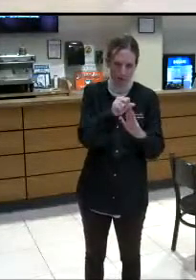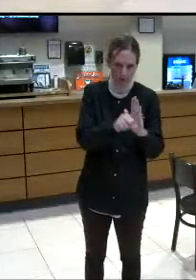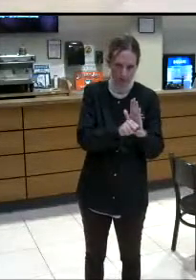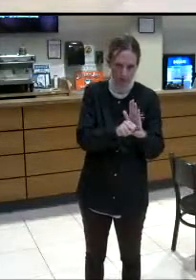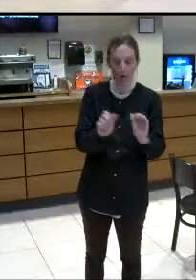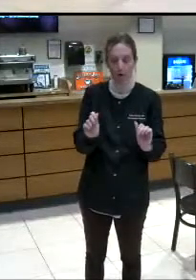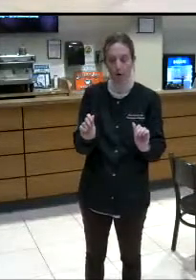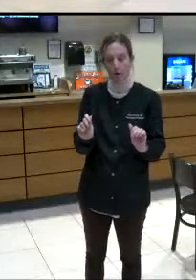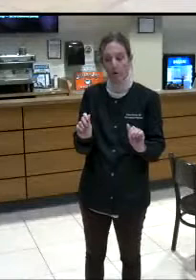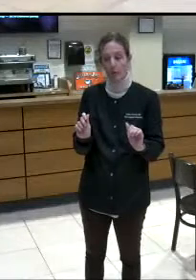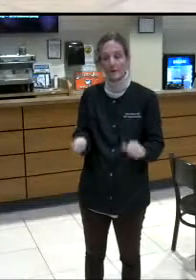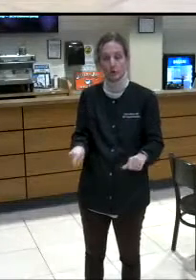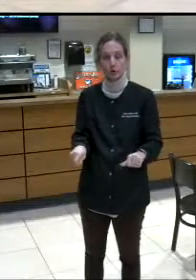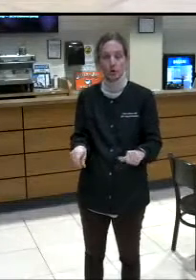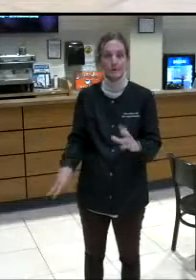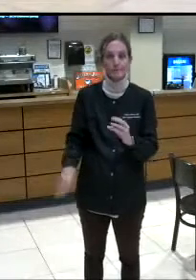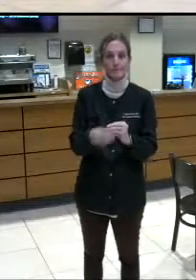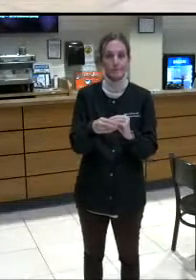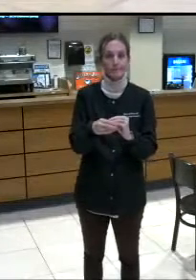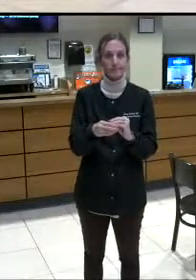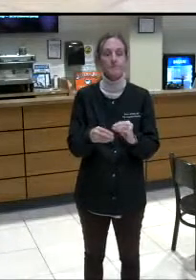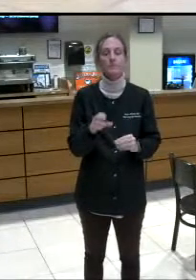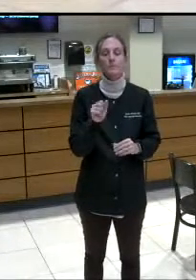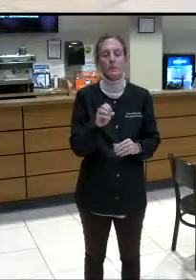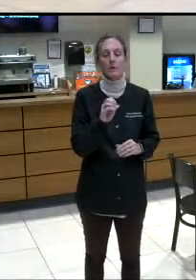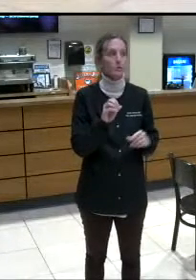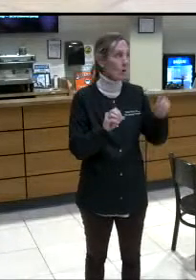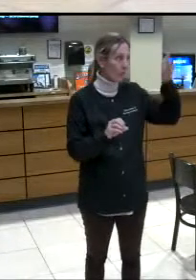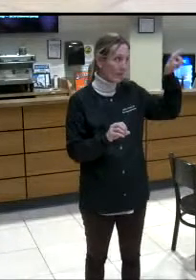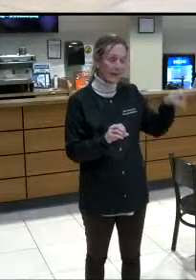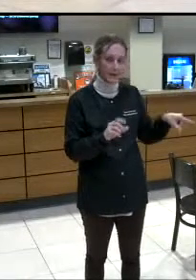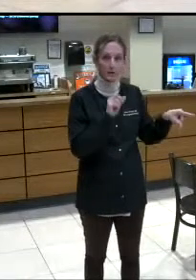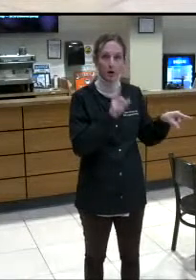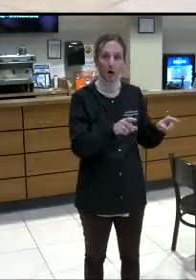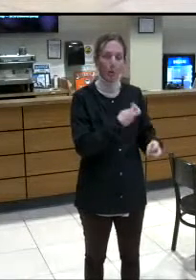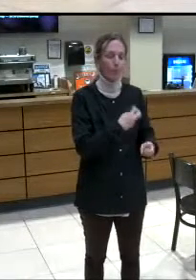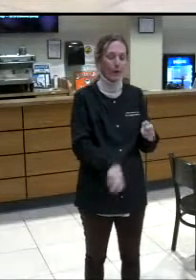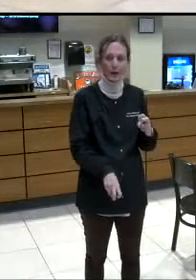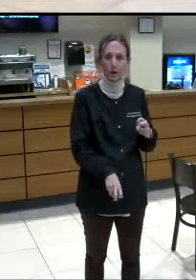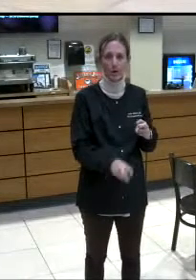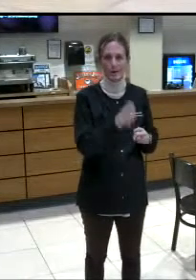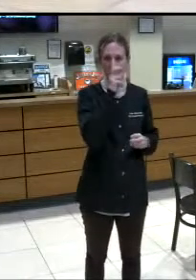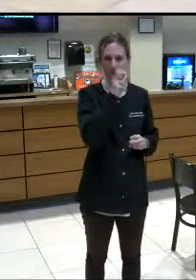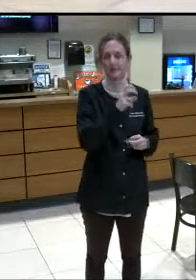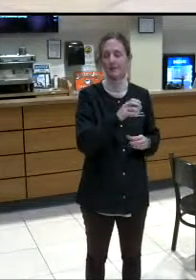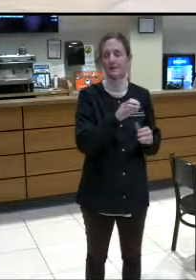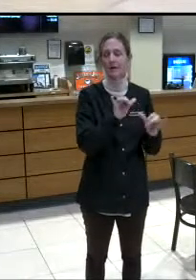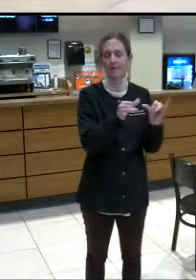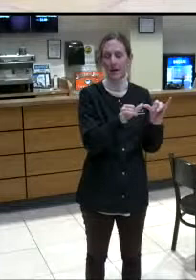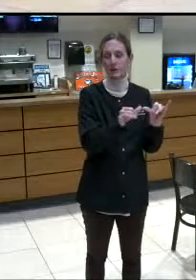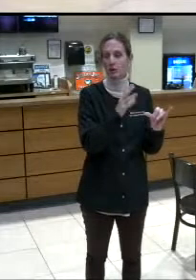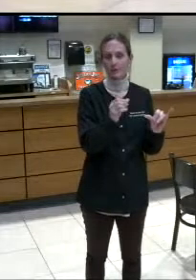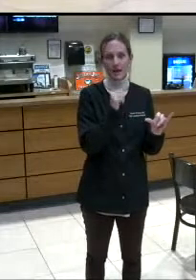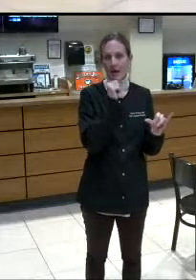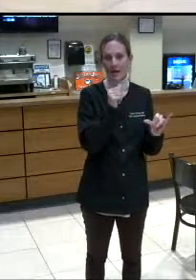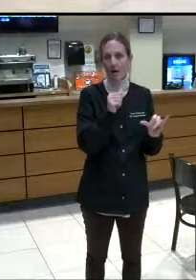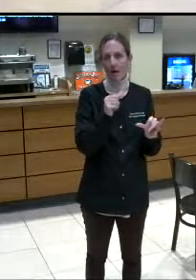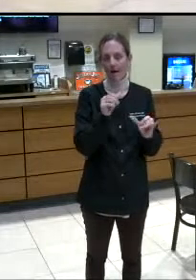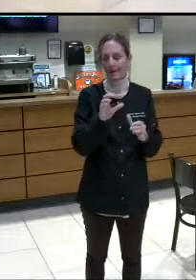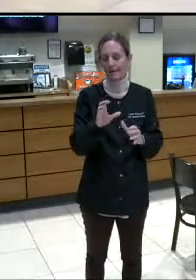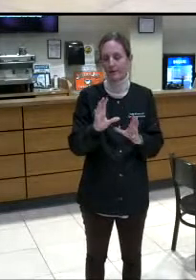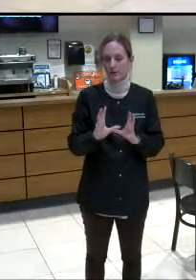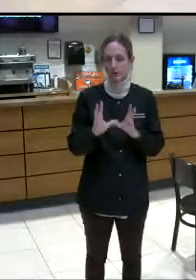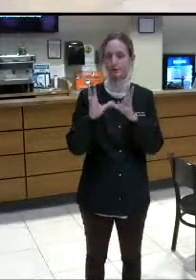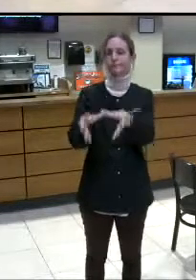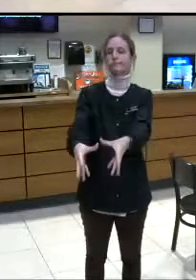should do that. But I think that these are really rigorous measures, and not putting too much on the school, I think focusing on these would